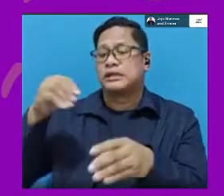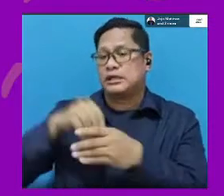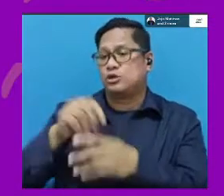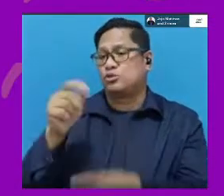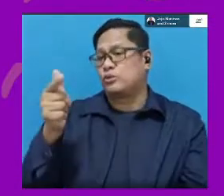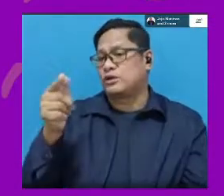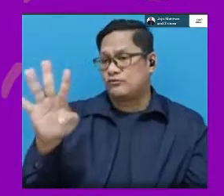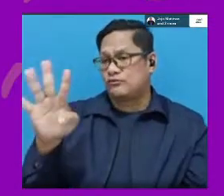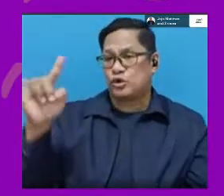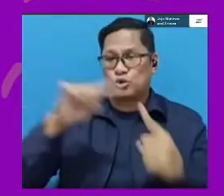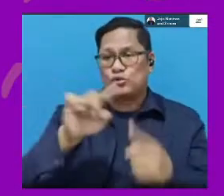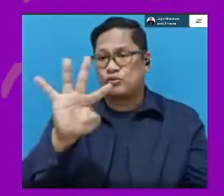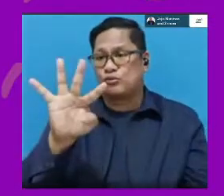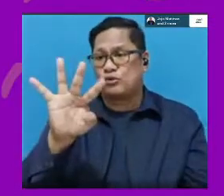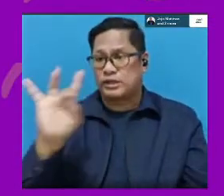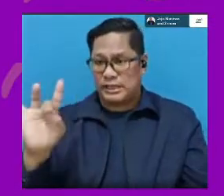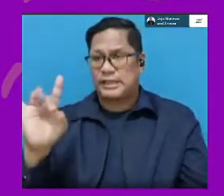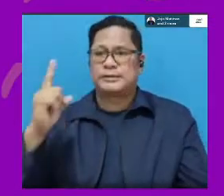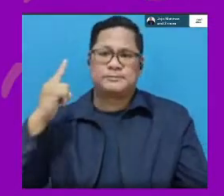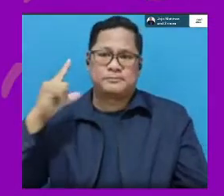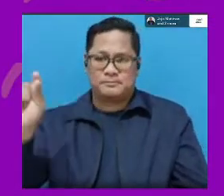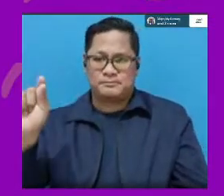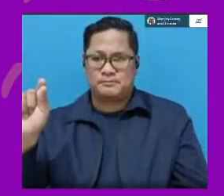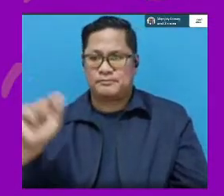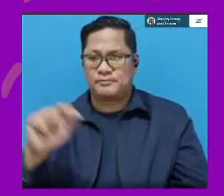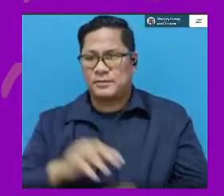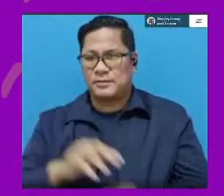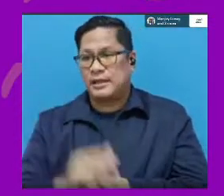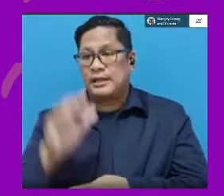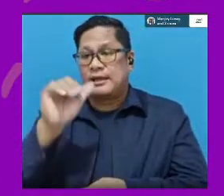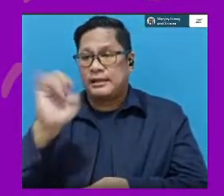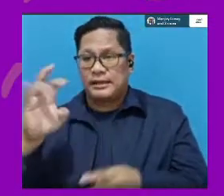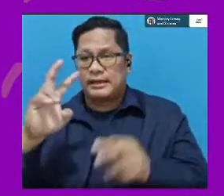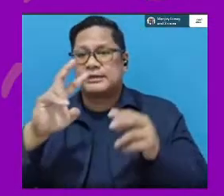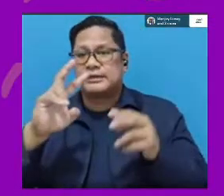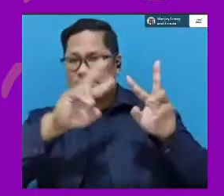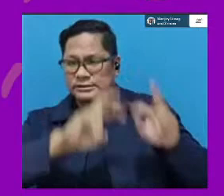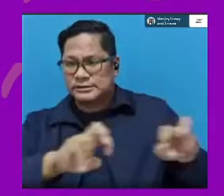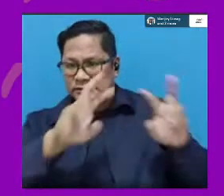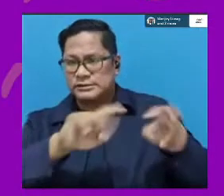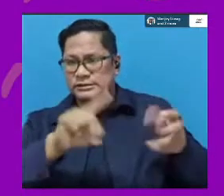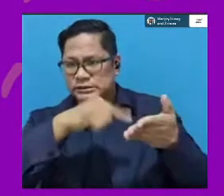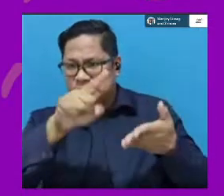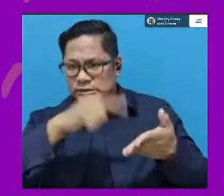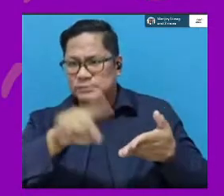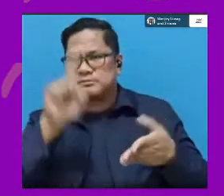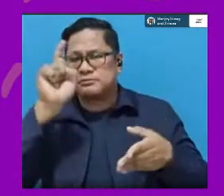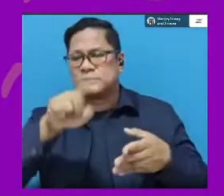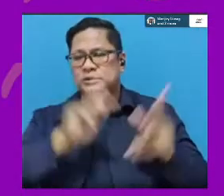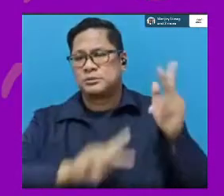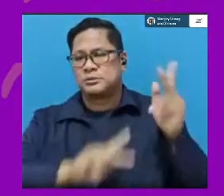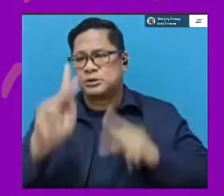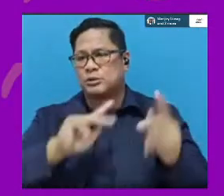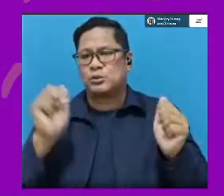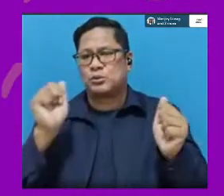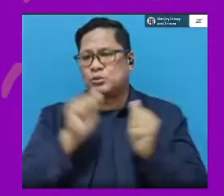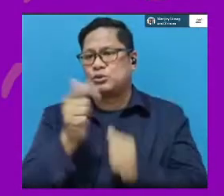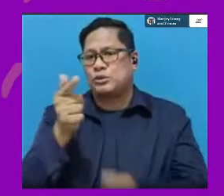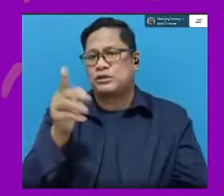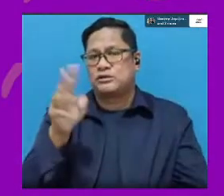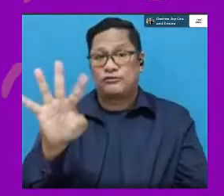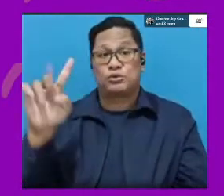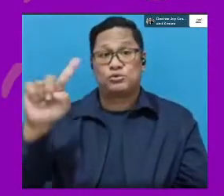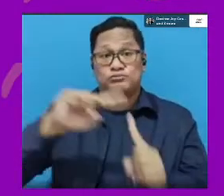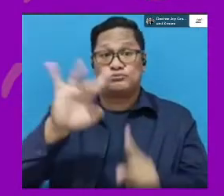hours immediately. And case investigation shall be performed within 24 to 48